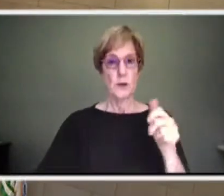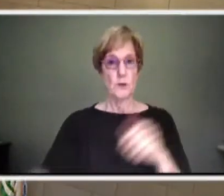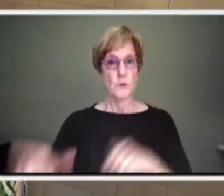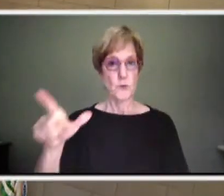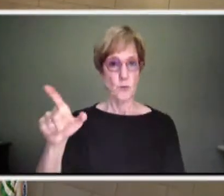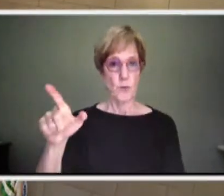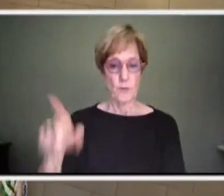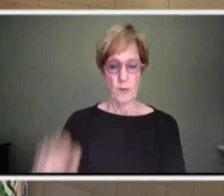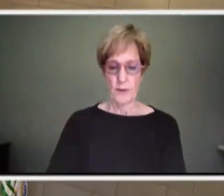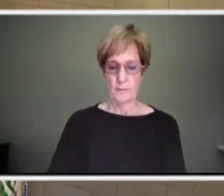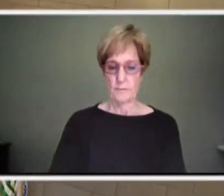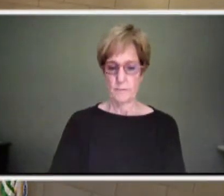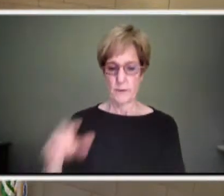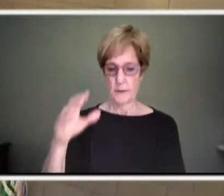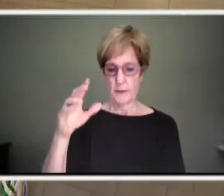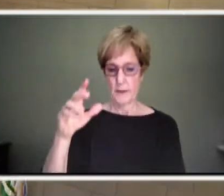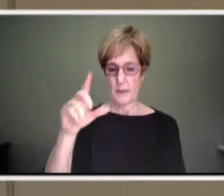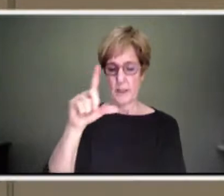rezoning petition